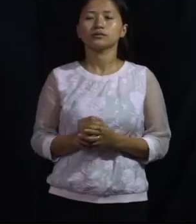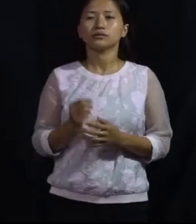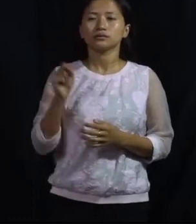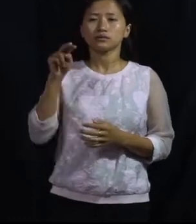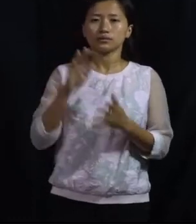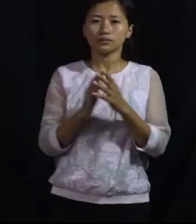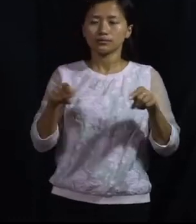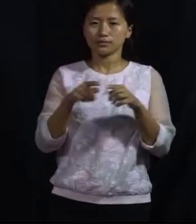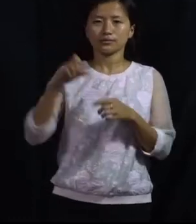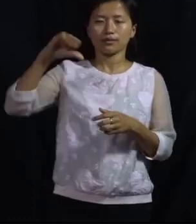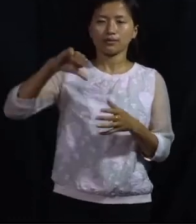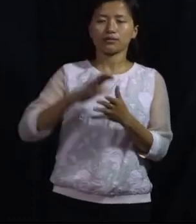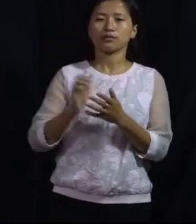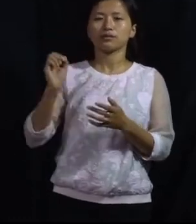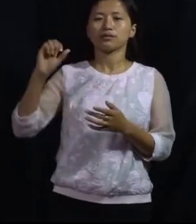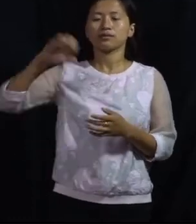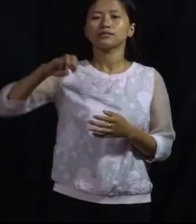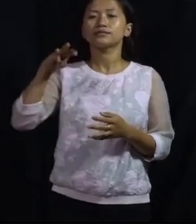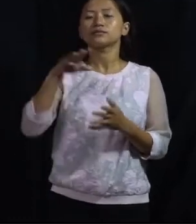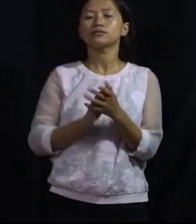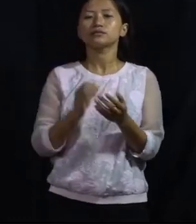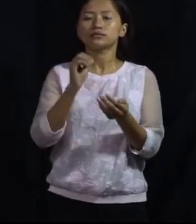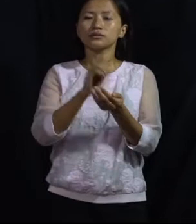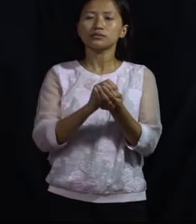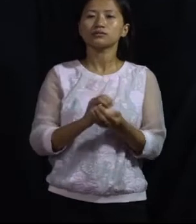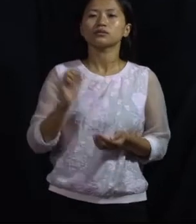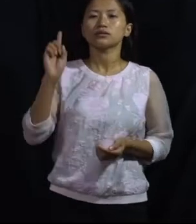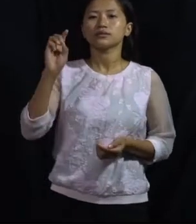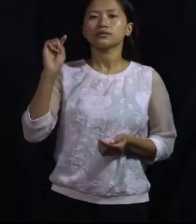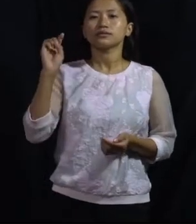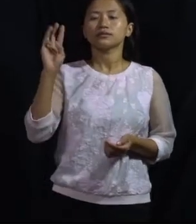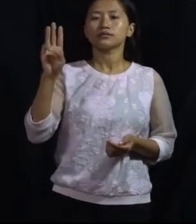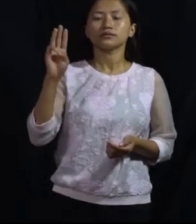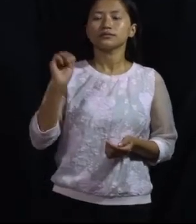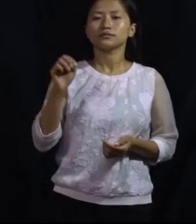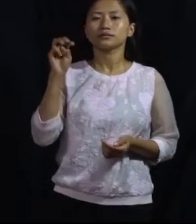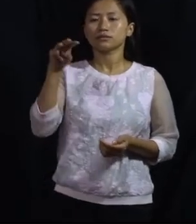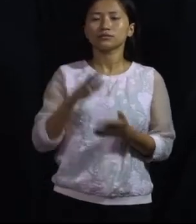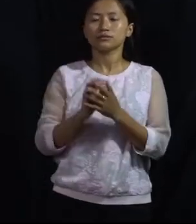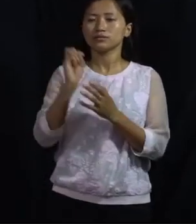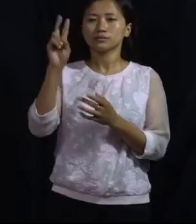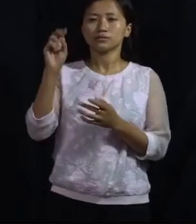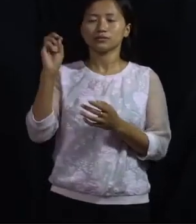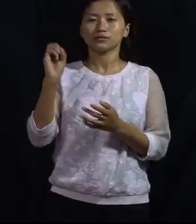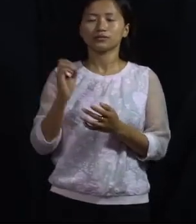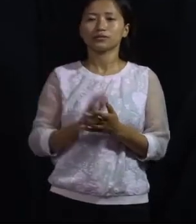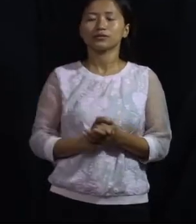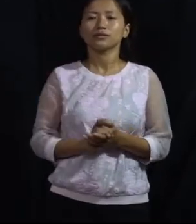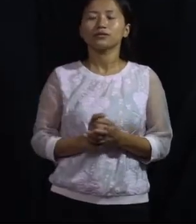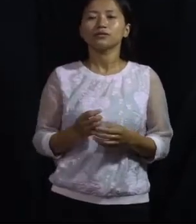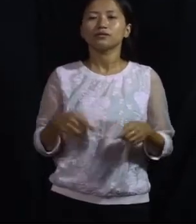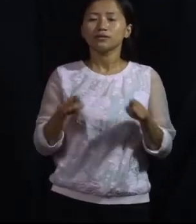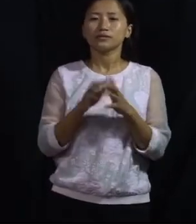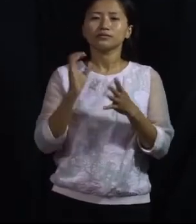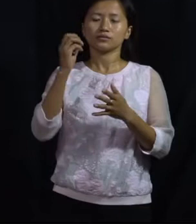debtors 9,000, stock 13,200, plant and machinery 2,400,